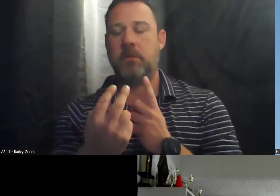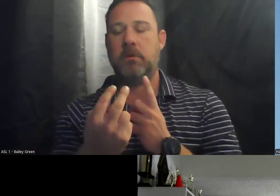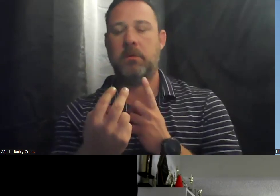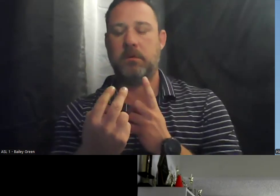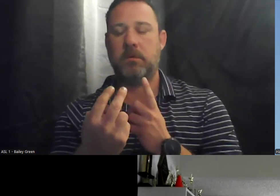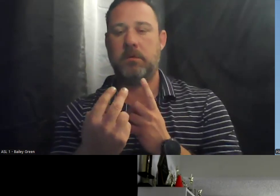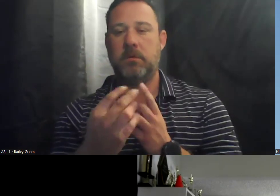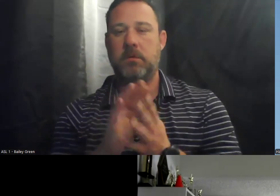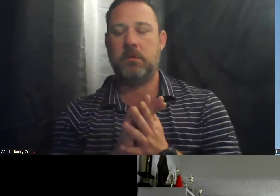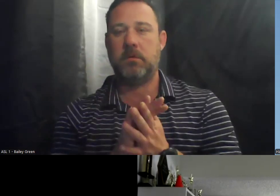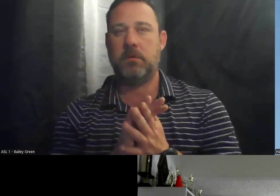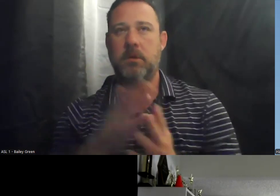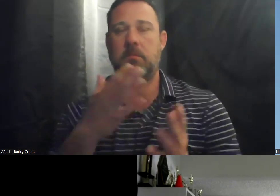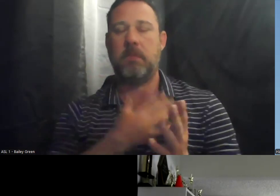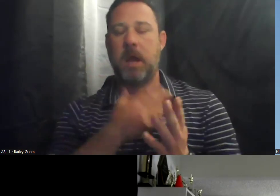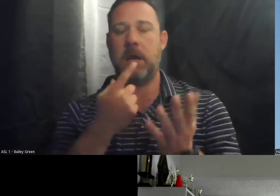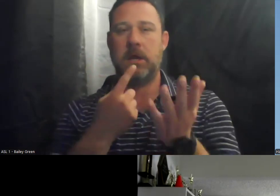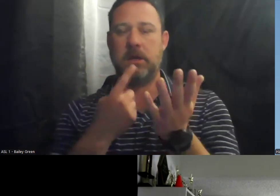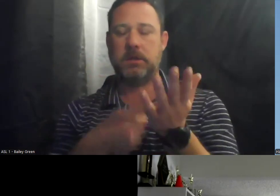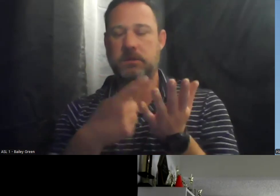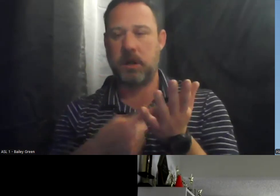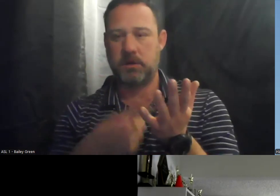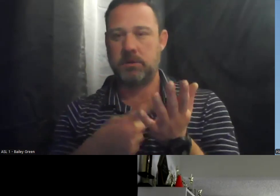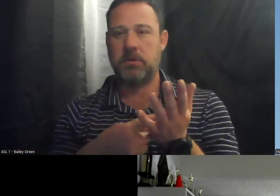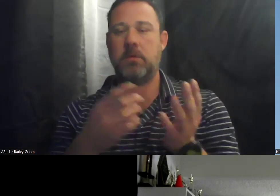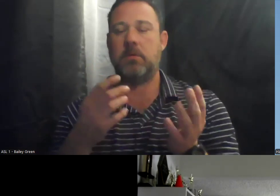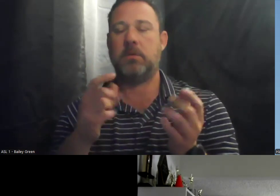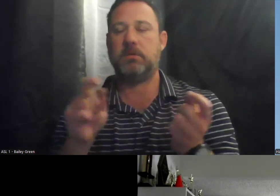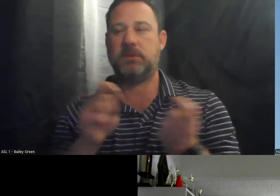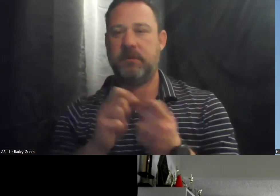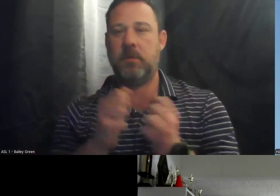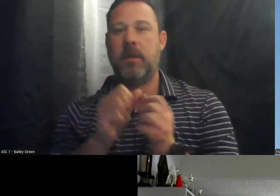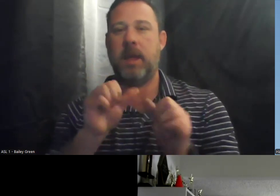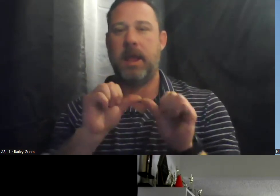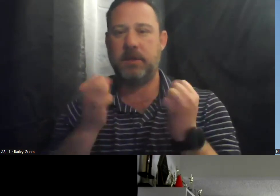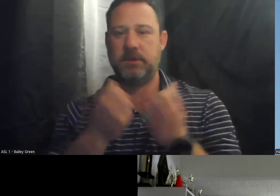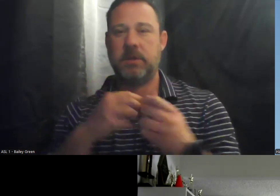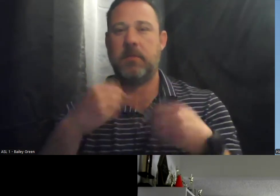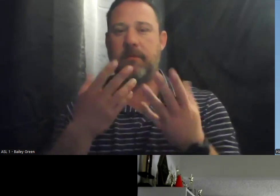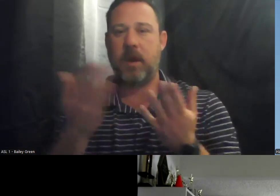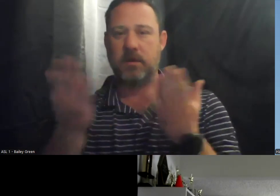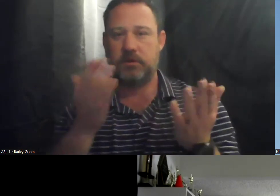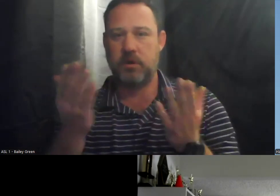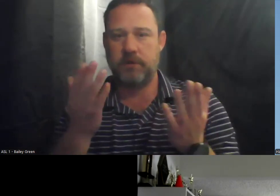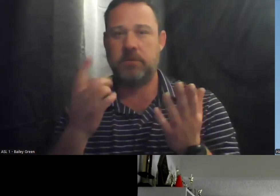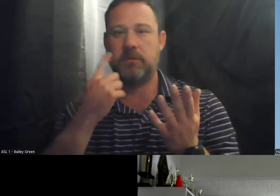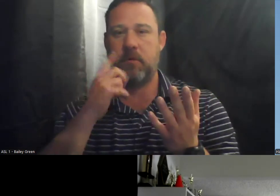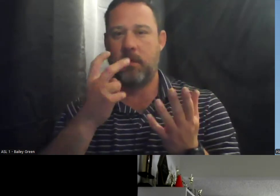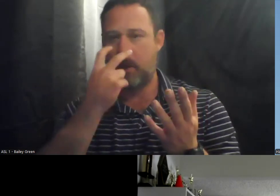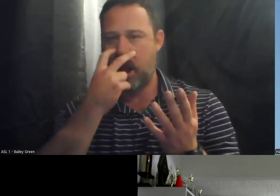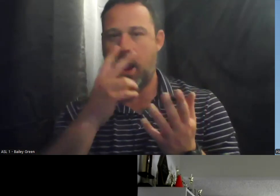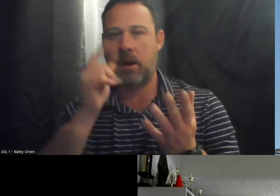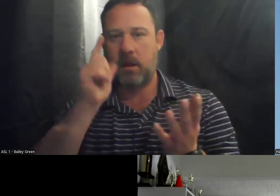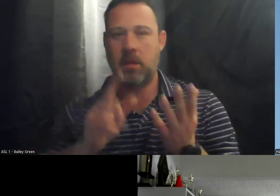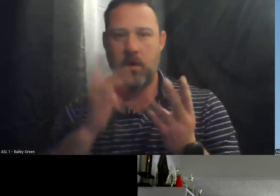is, in my discussions with specifically agencies that provide services to people who are blind and low